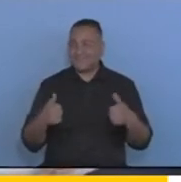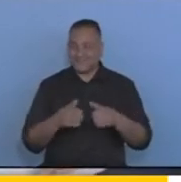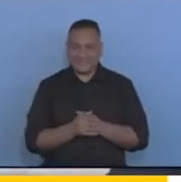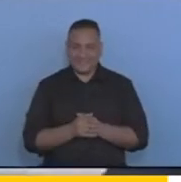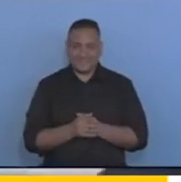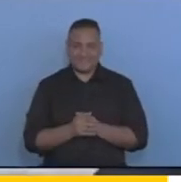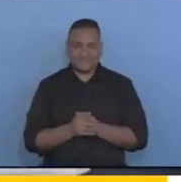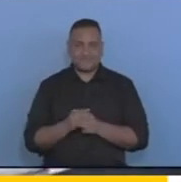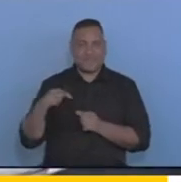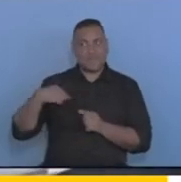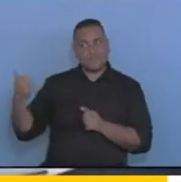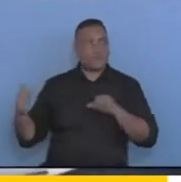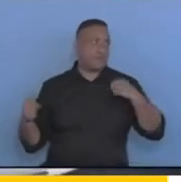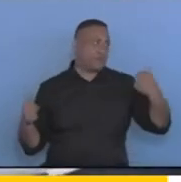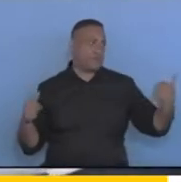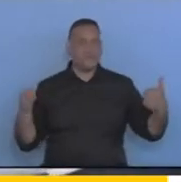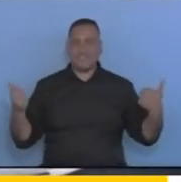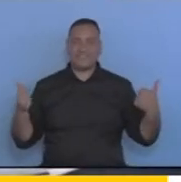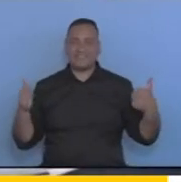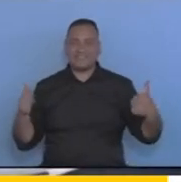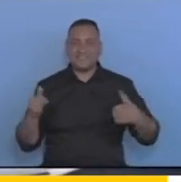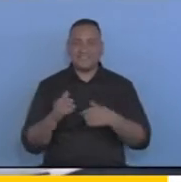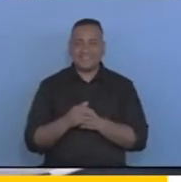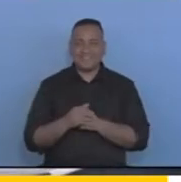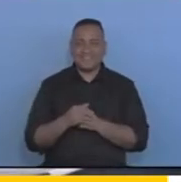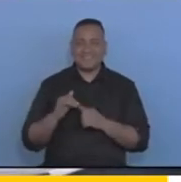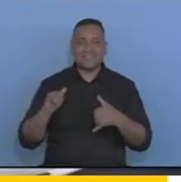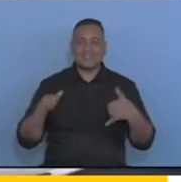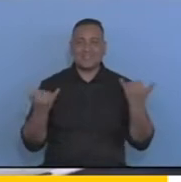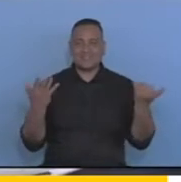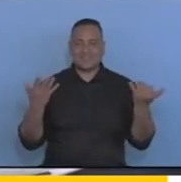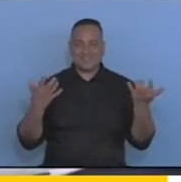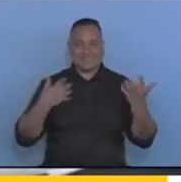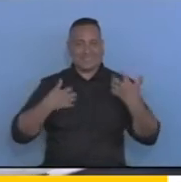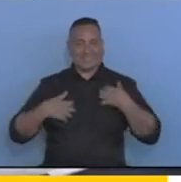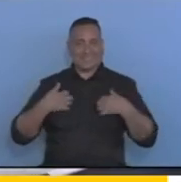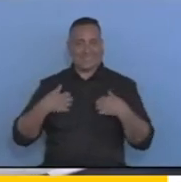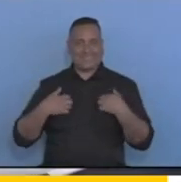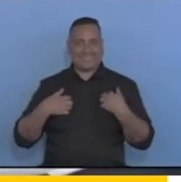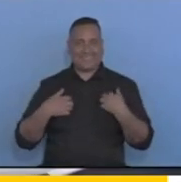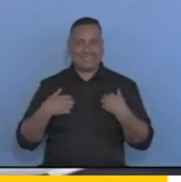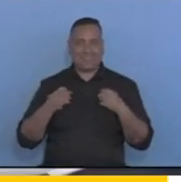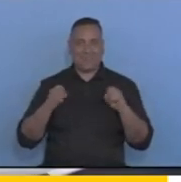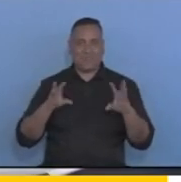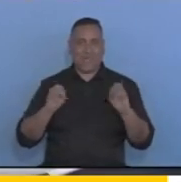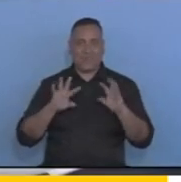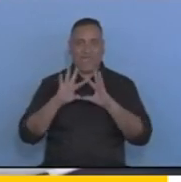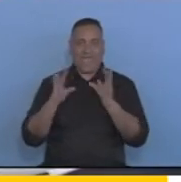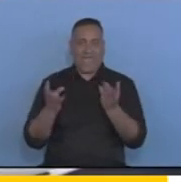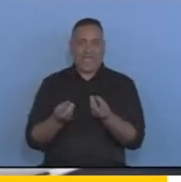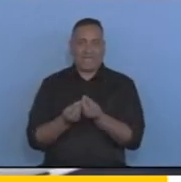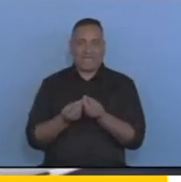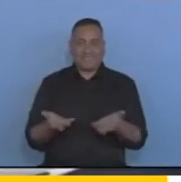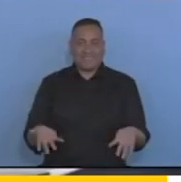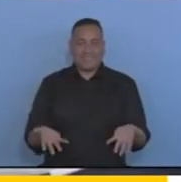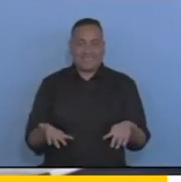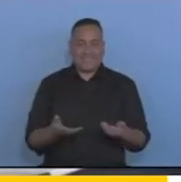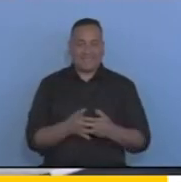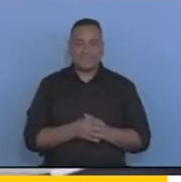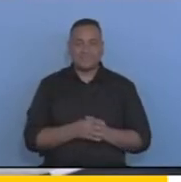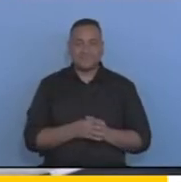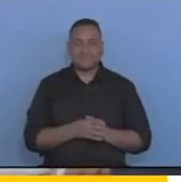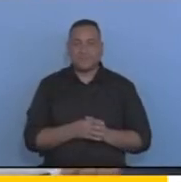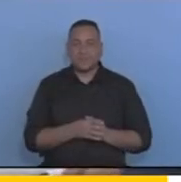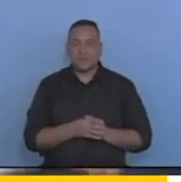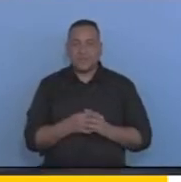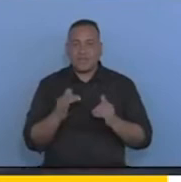good. We're just blown away how everything is just absolutely amazing here and all of this. So, you're on the electrical